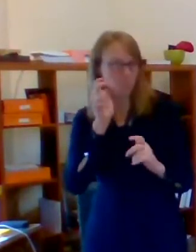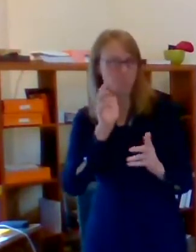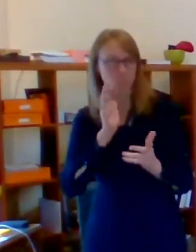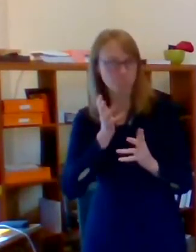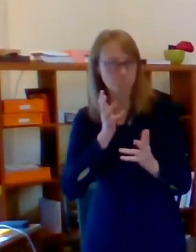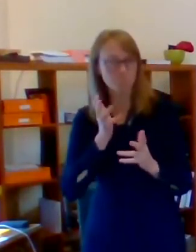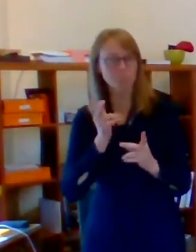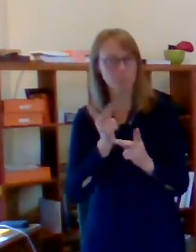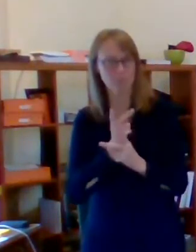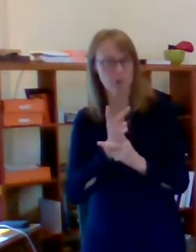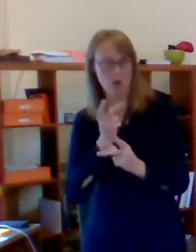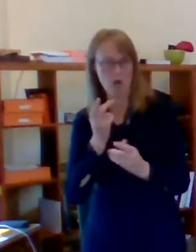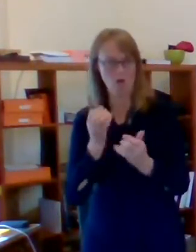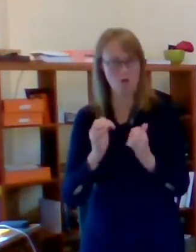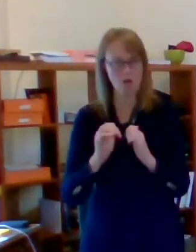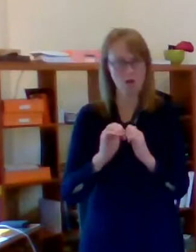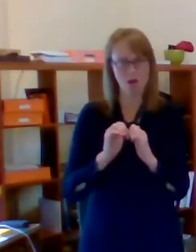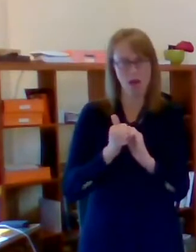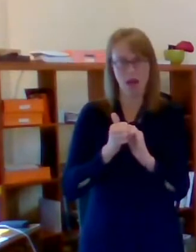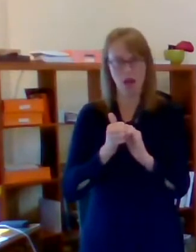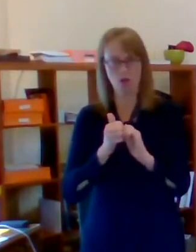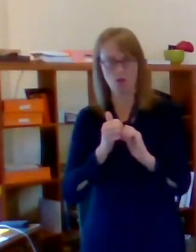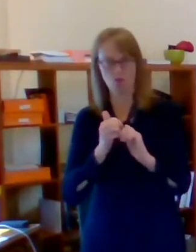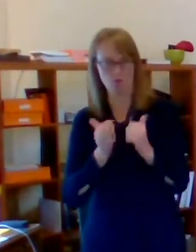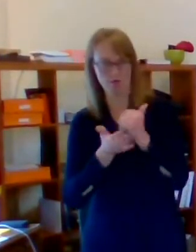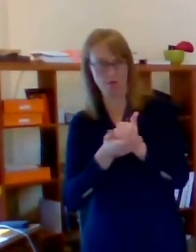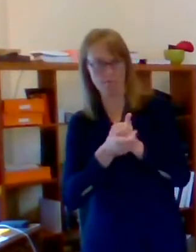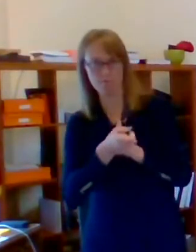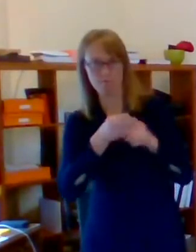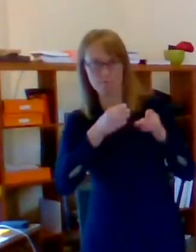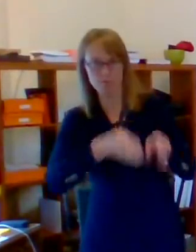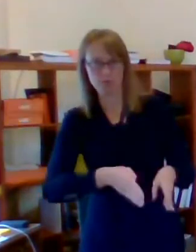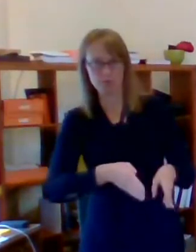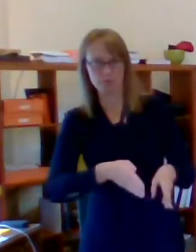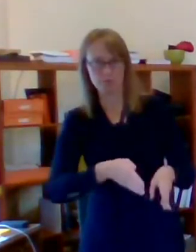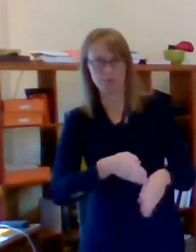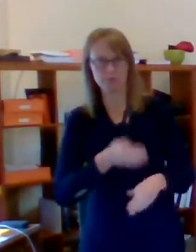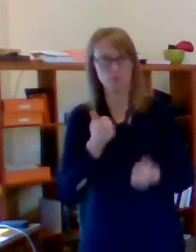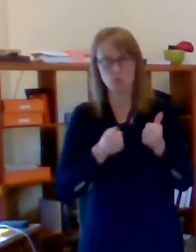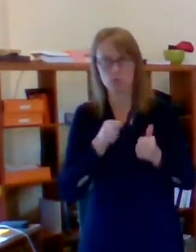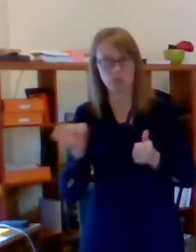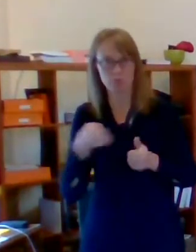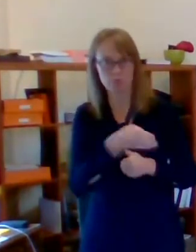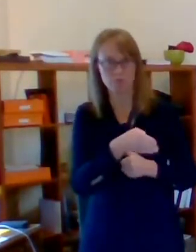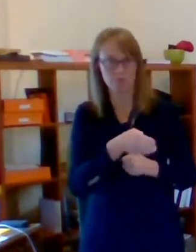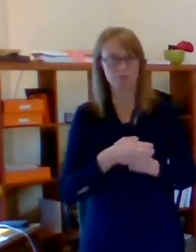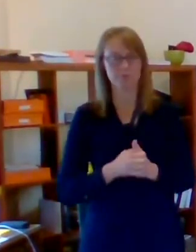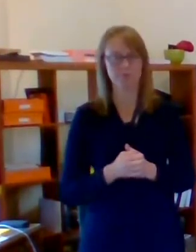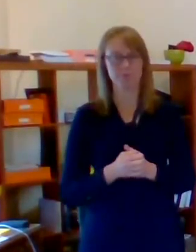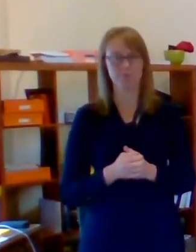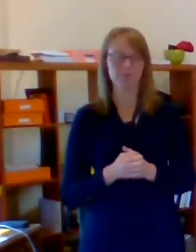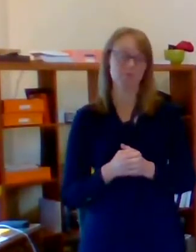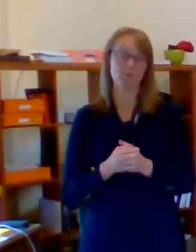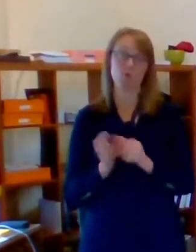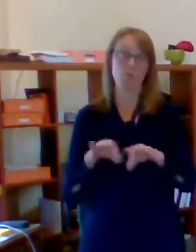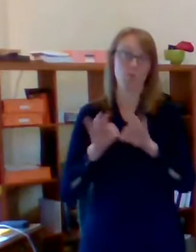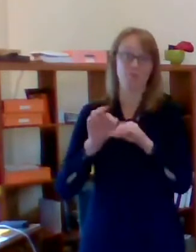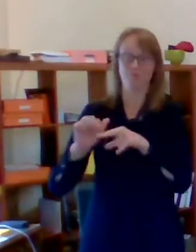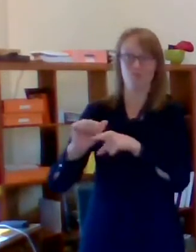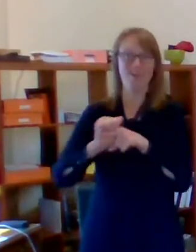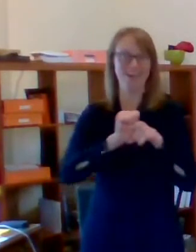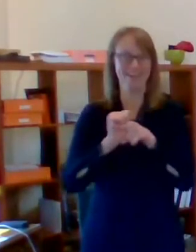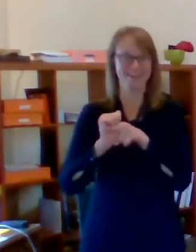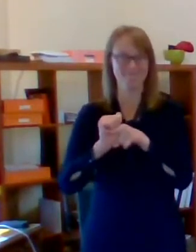by a clinician or a clinician and a police officer. So that's all about training. And our 911